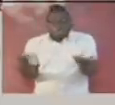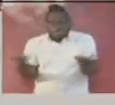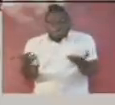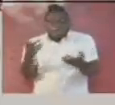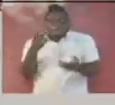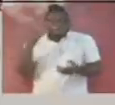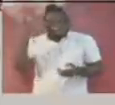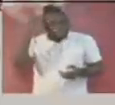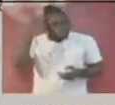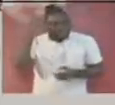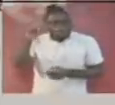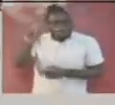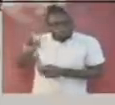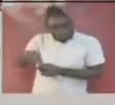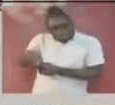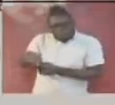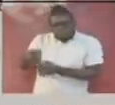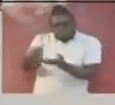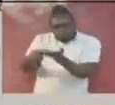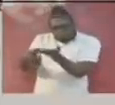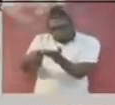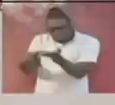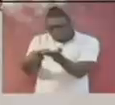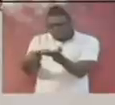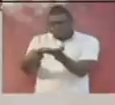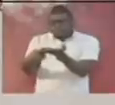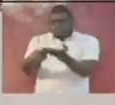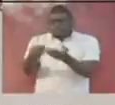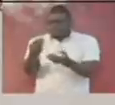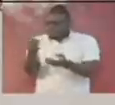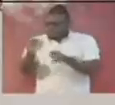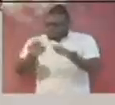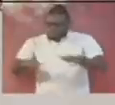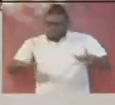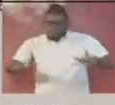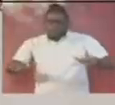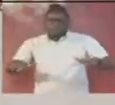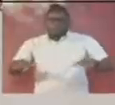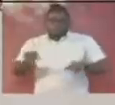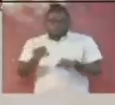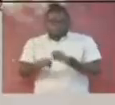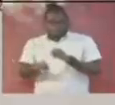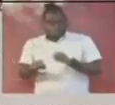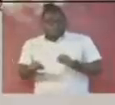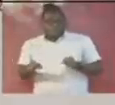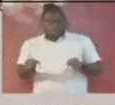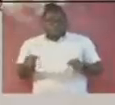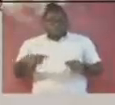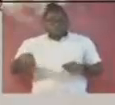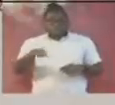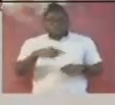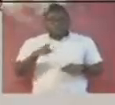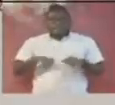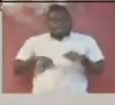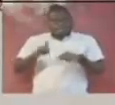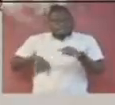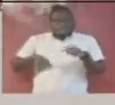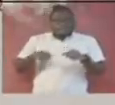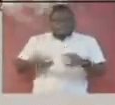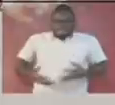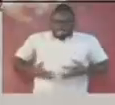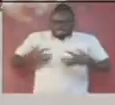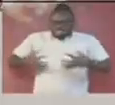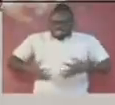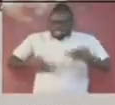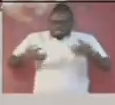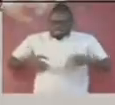ones, so that they know what to expect, so that they're not suddenly upset when a teacher or other member of staff tells them they shouldn't be